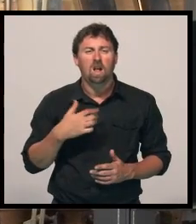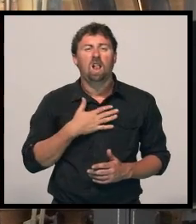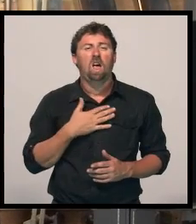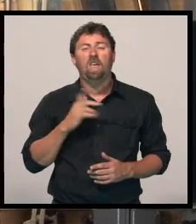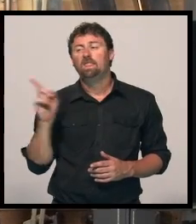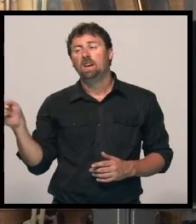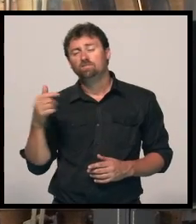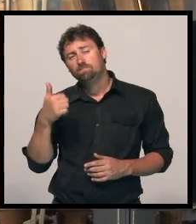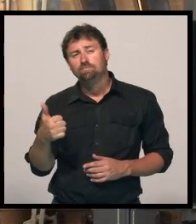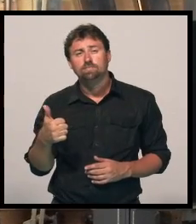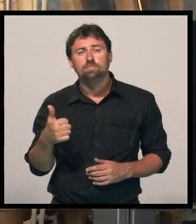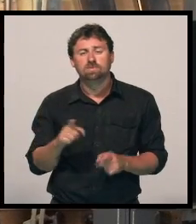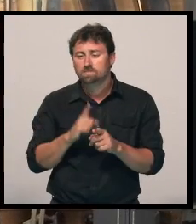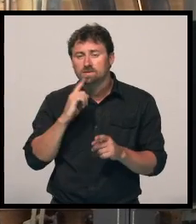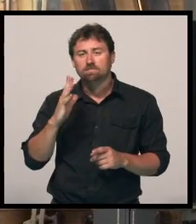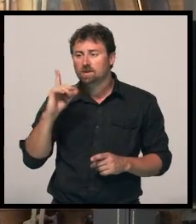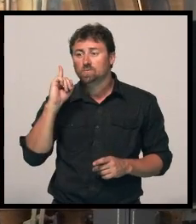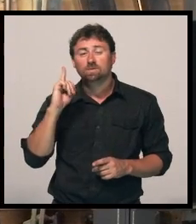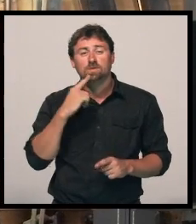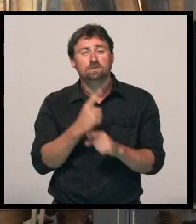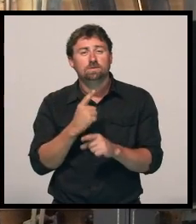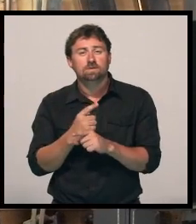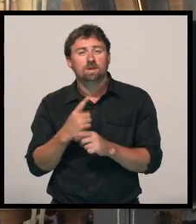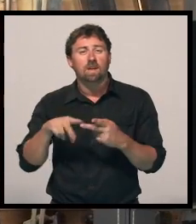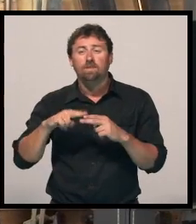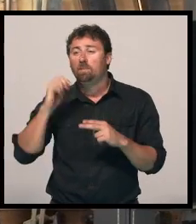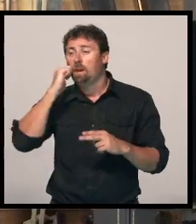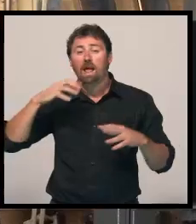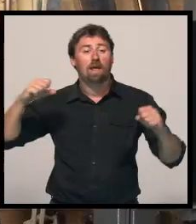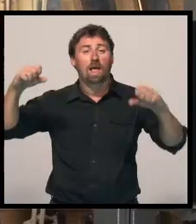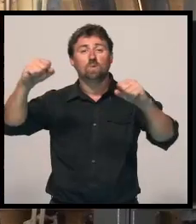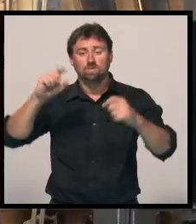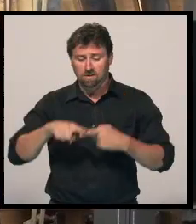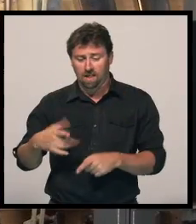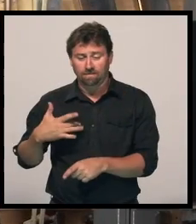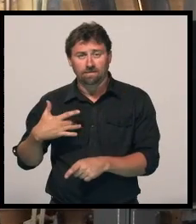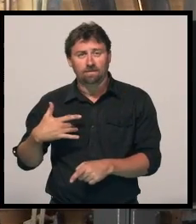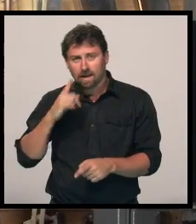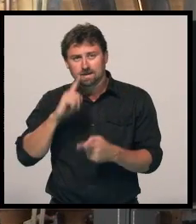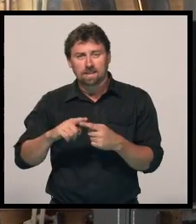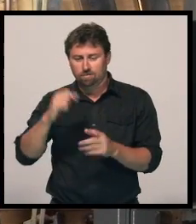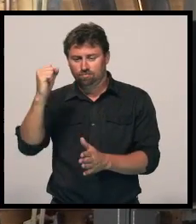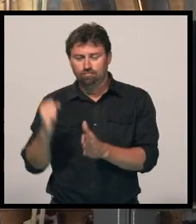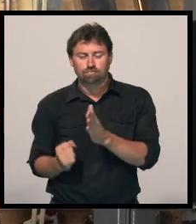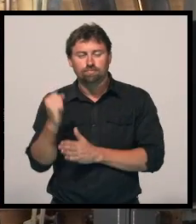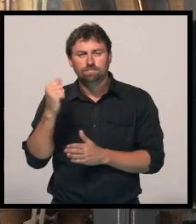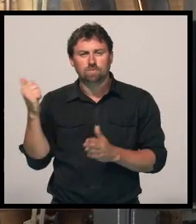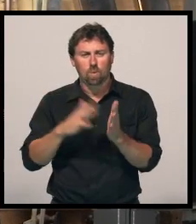as I said last episode, even if all the power goes out, it's still going to work. So we'll cut a